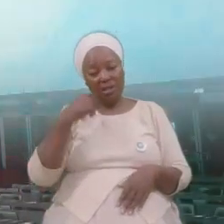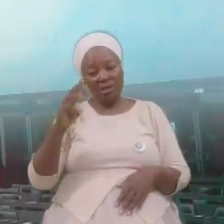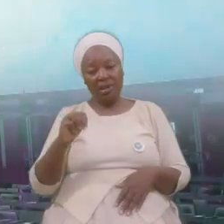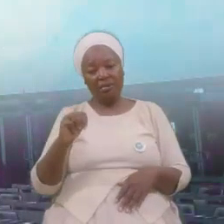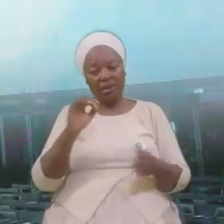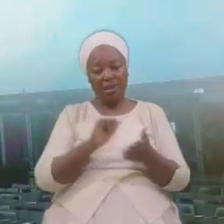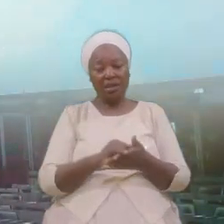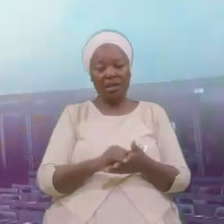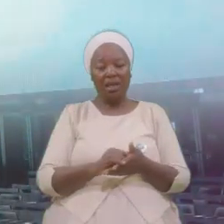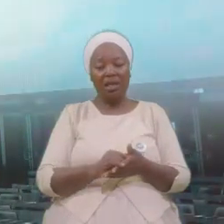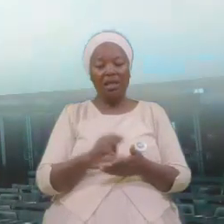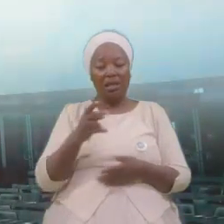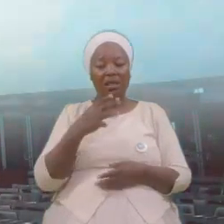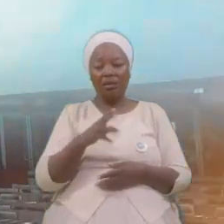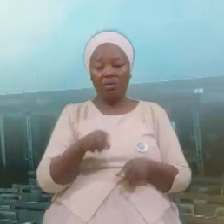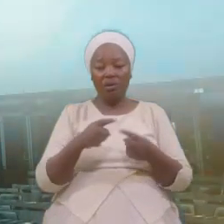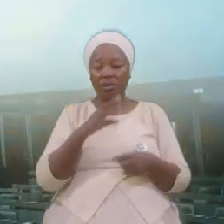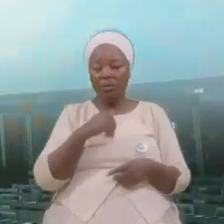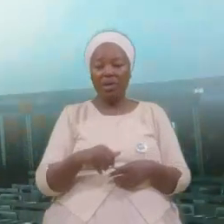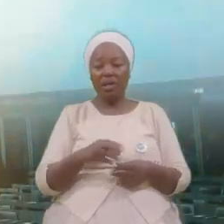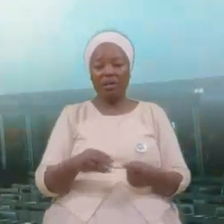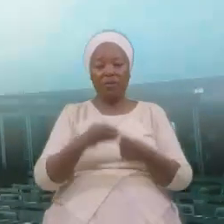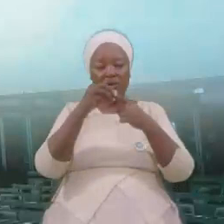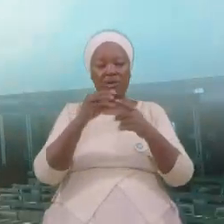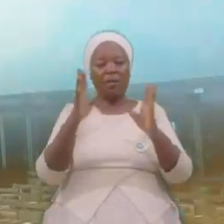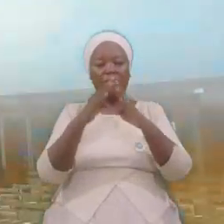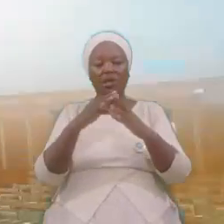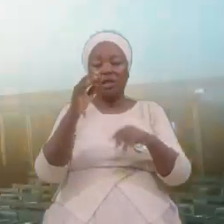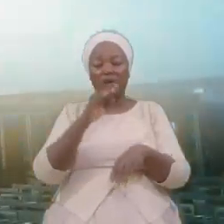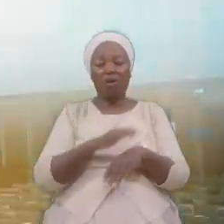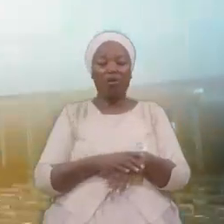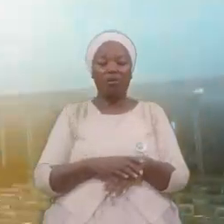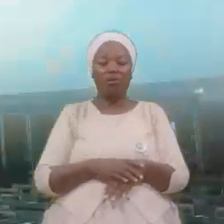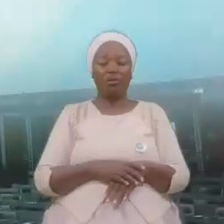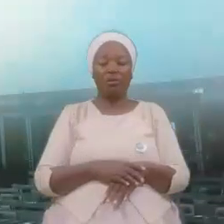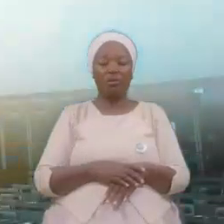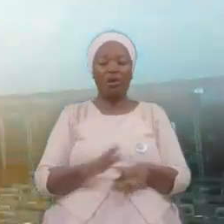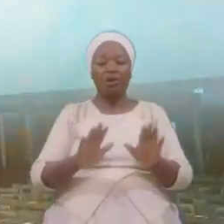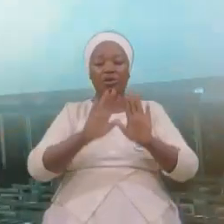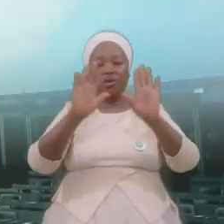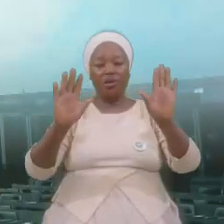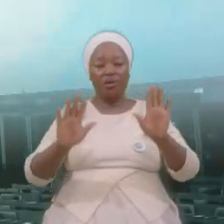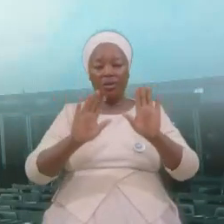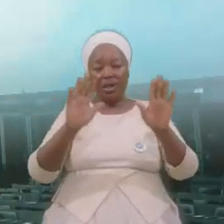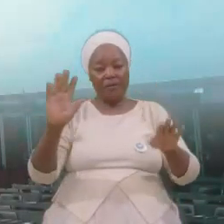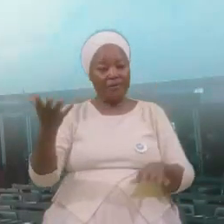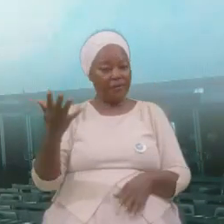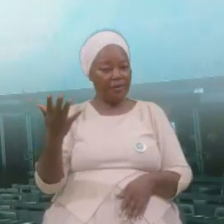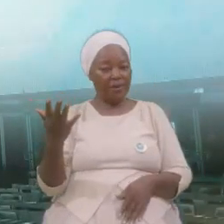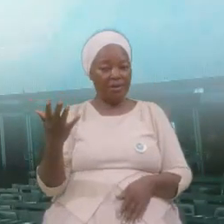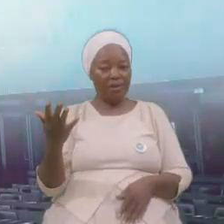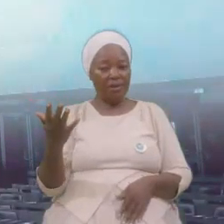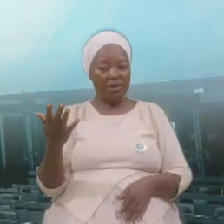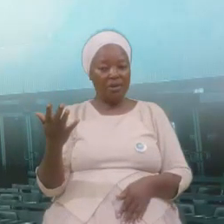believers' banquet on Sunday 5th in all our group headquarters here in Abba,